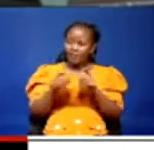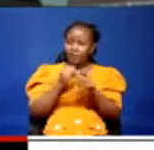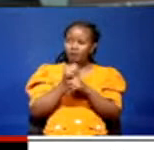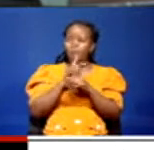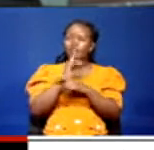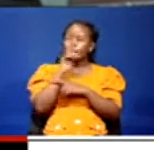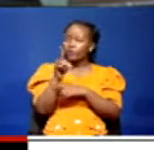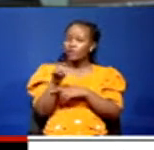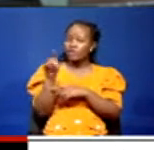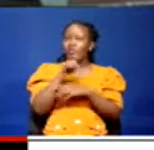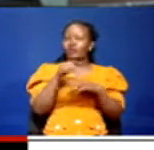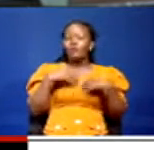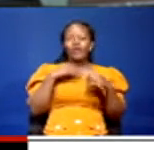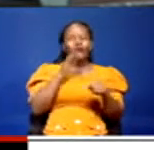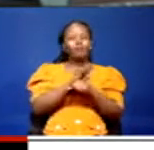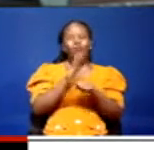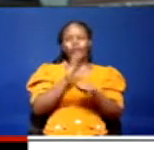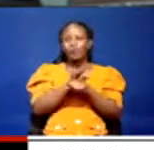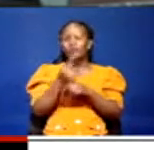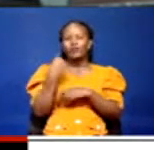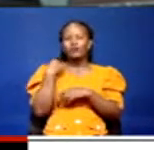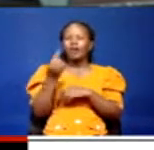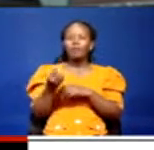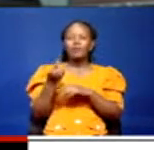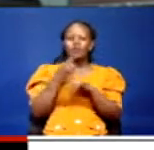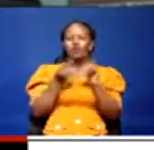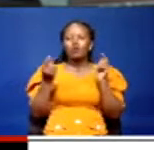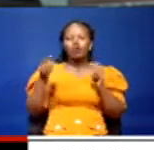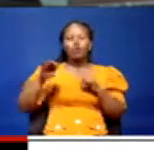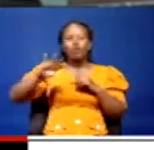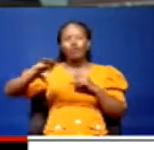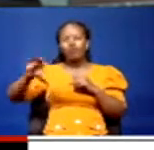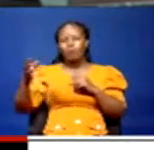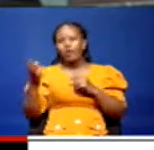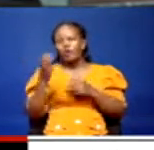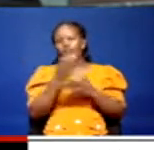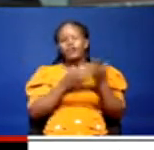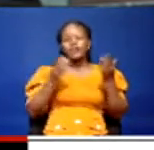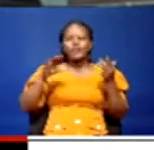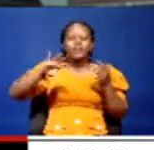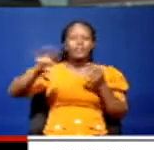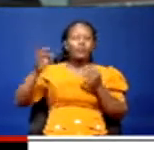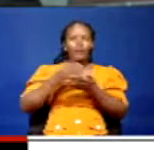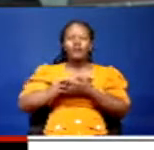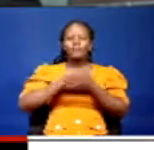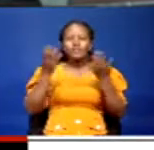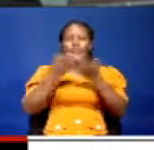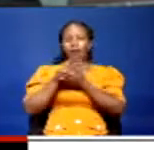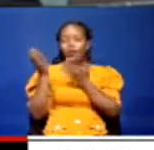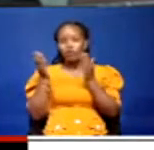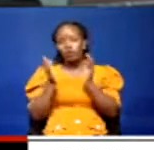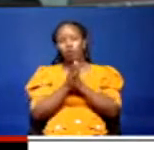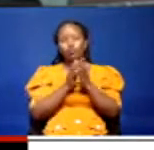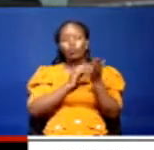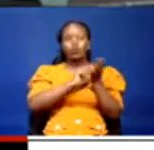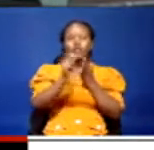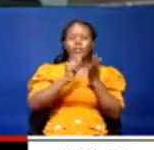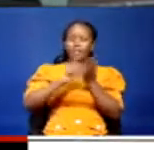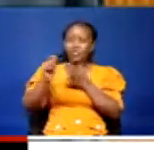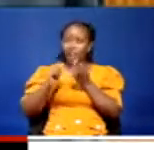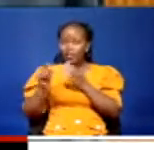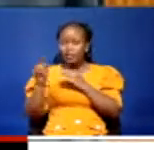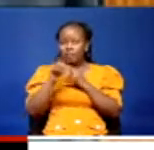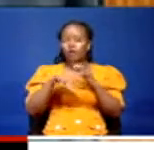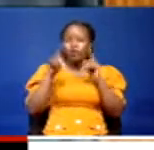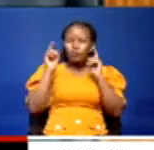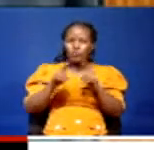many leaders from the ward to the sub-county to the county to where we are, all led from the vice secretariat and us here, we need to go out into the